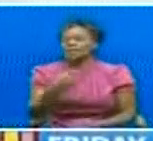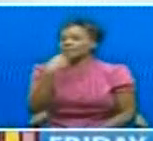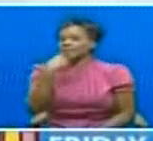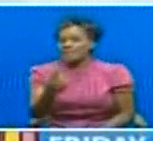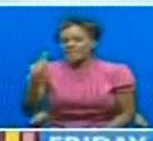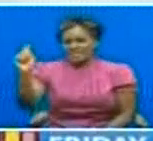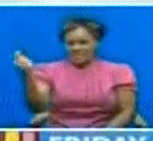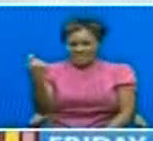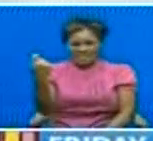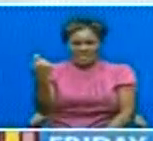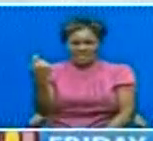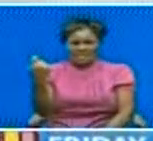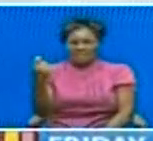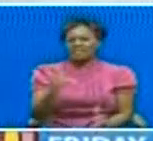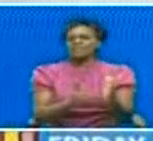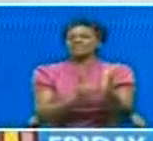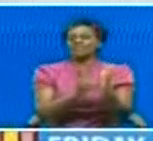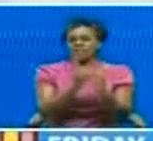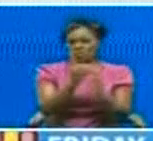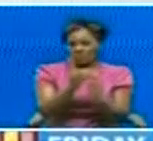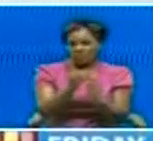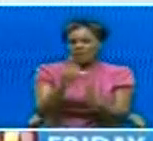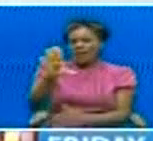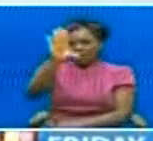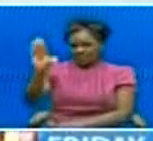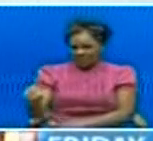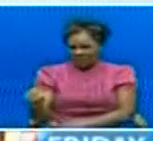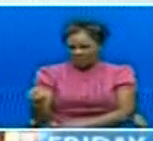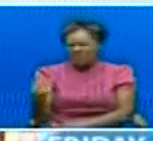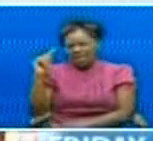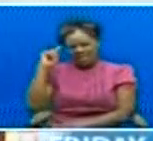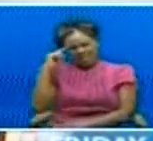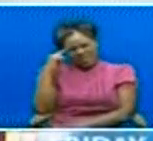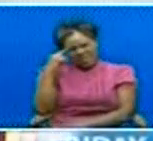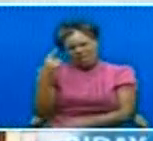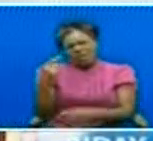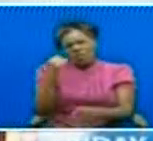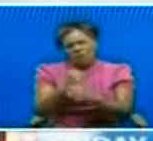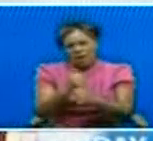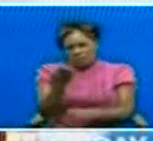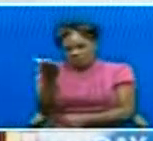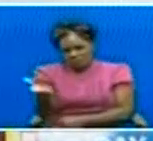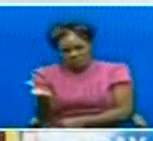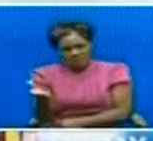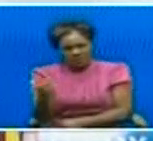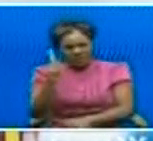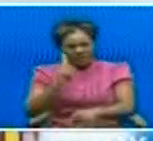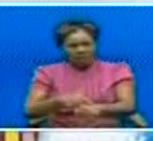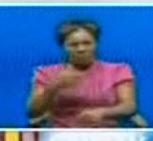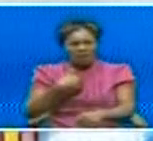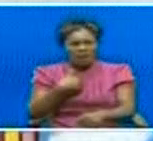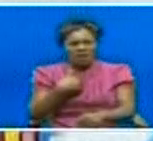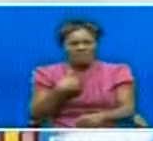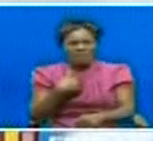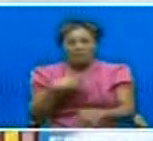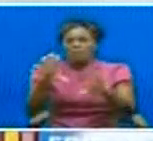that Kenya is developed mm-hmm. in Africa. Mm-hmm. So I said, let me work for you. And he told me, at the moment, we don't actually